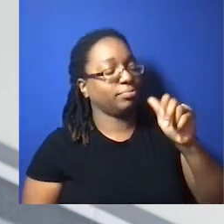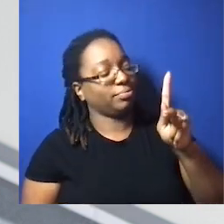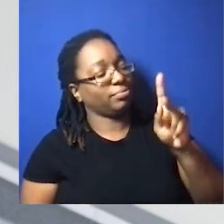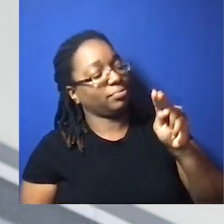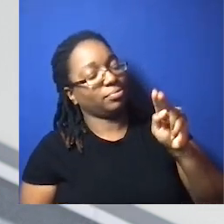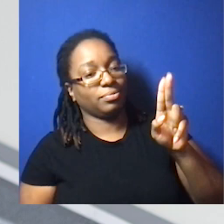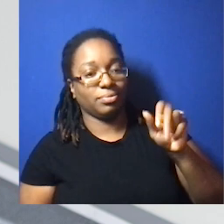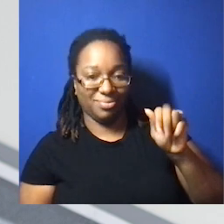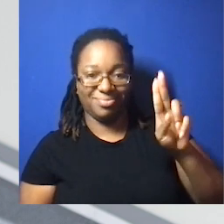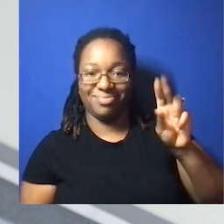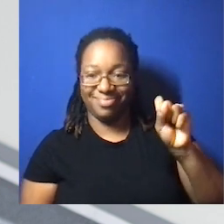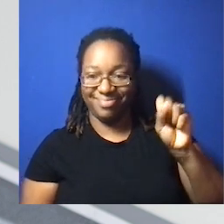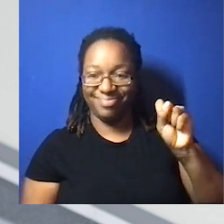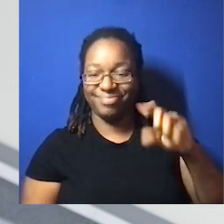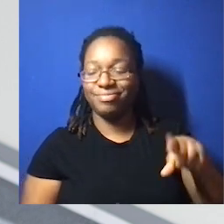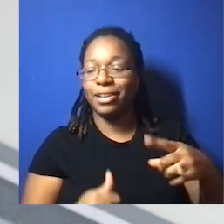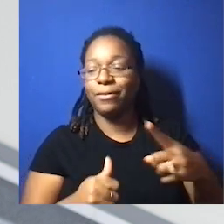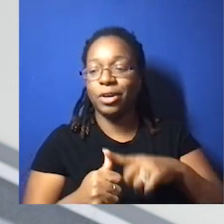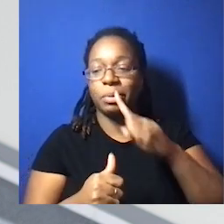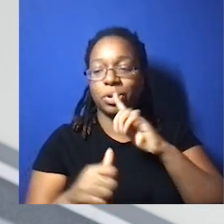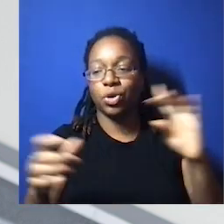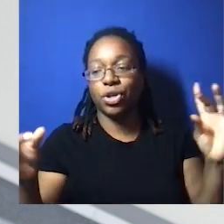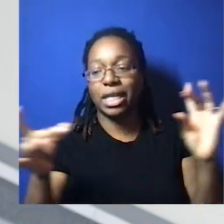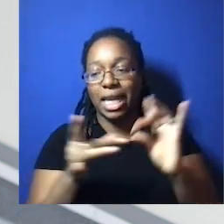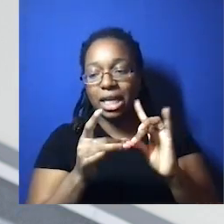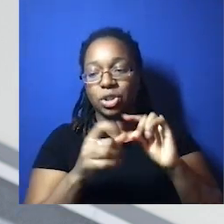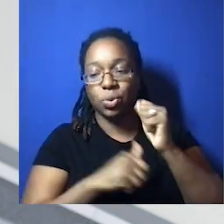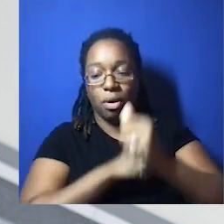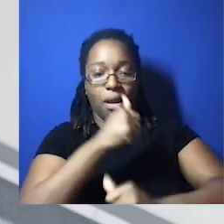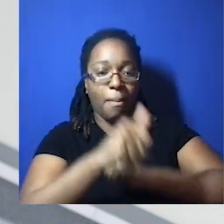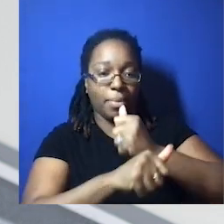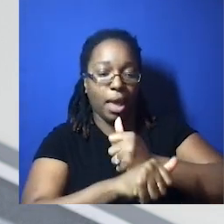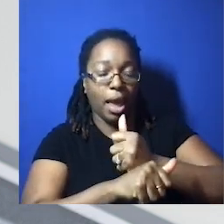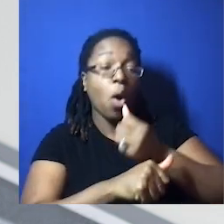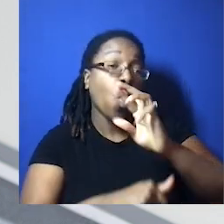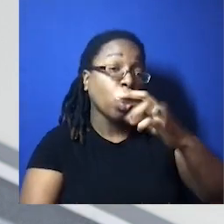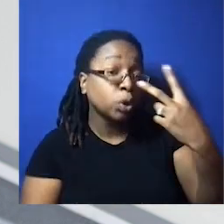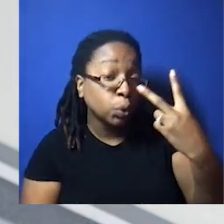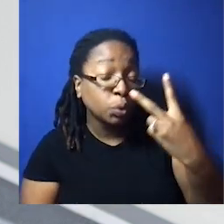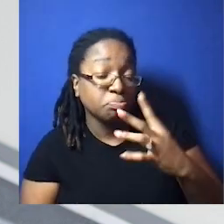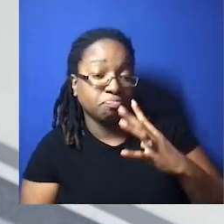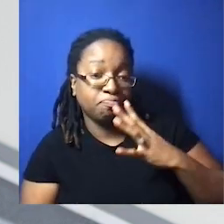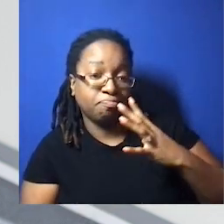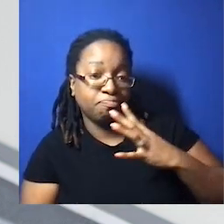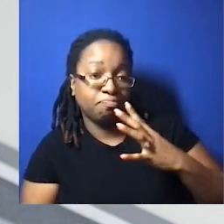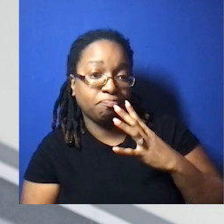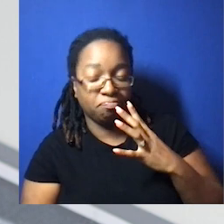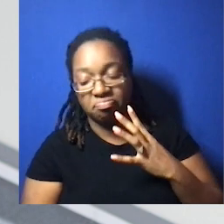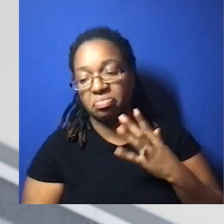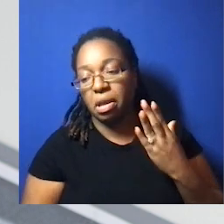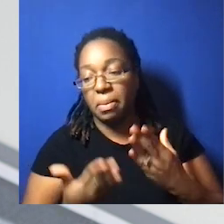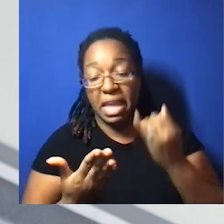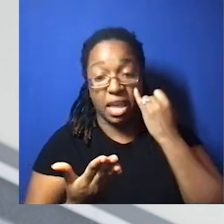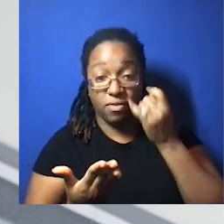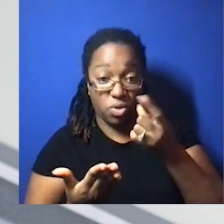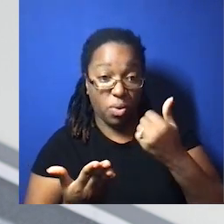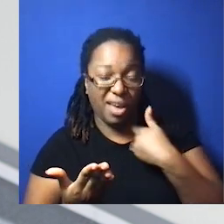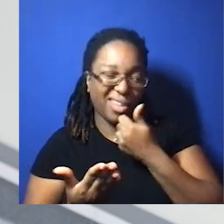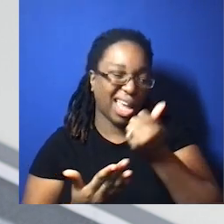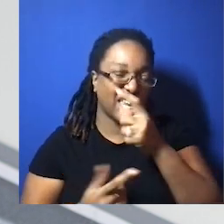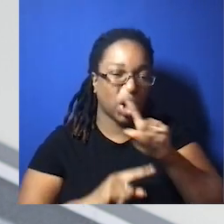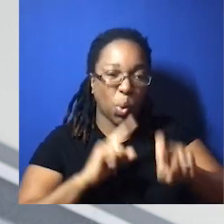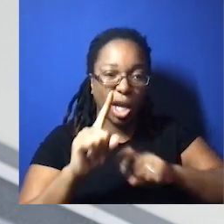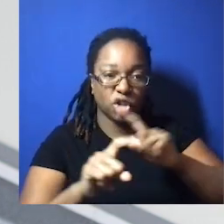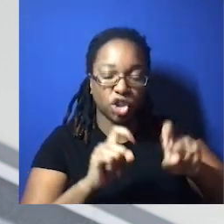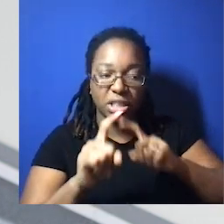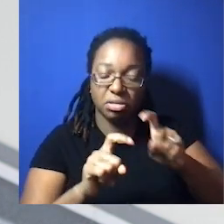First and foremost, request that you be connected to an alumni or two that may be able to answer your questions about the program. I